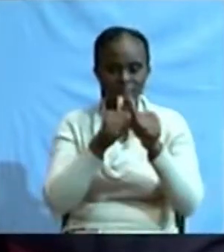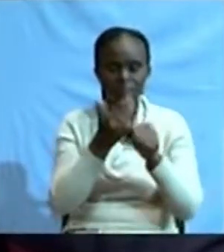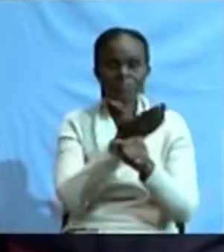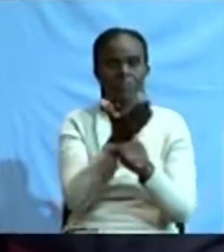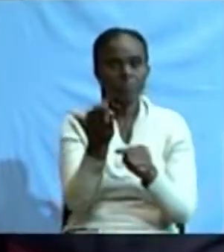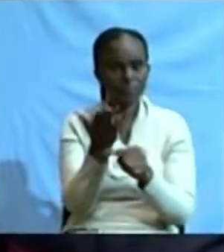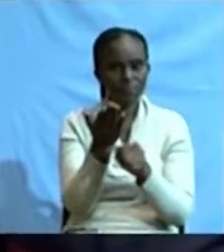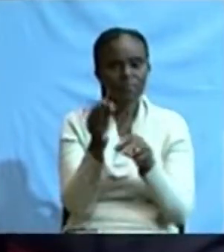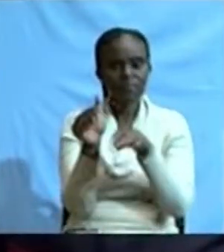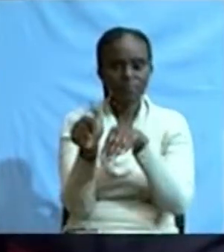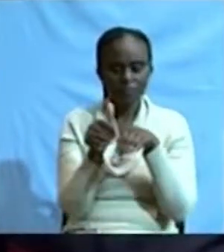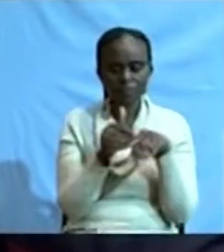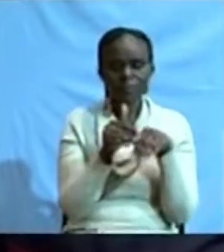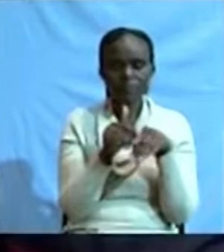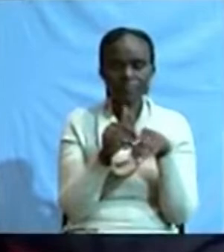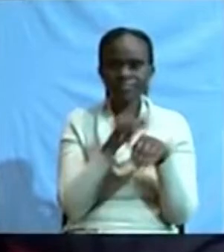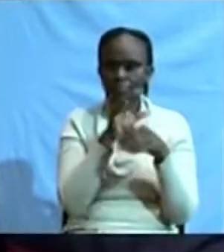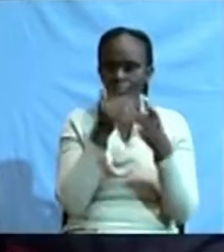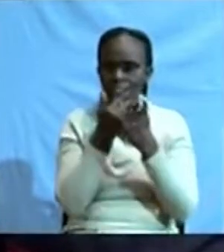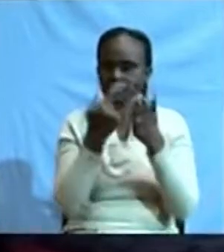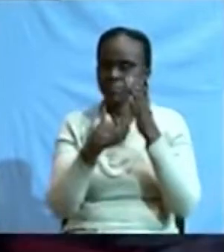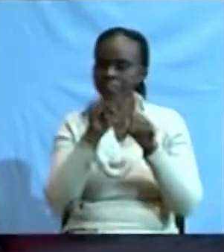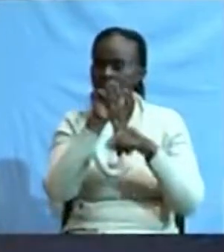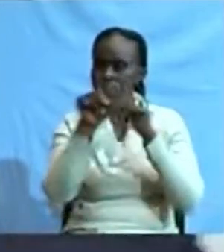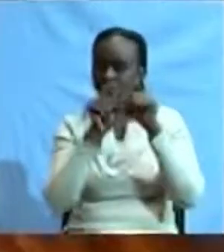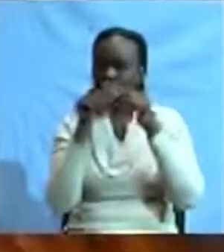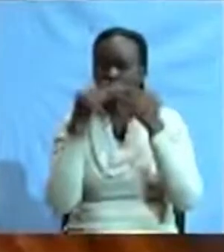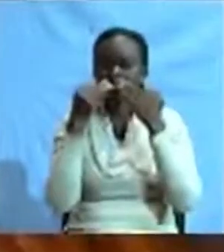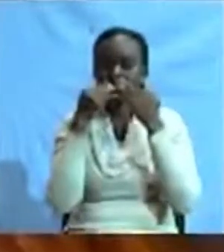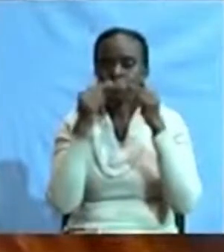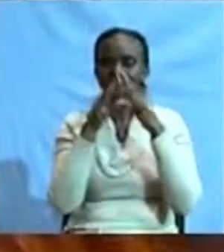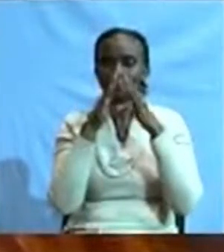these to avoid all these queries. Thank you very much.